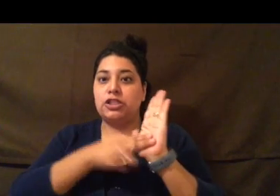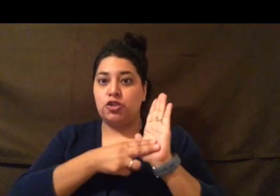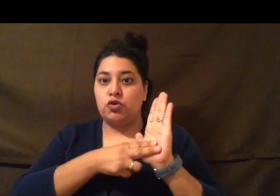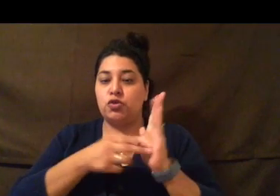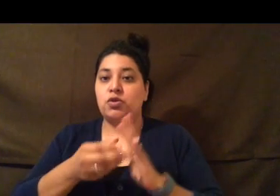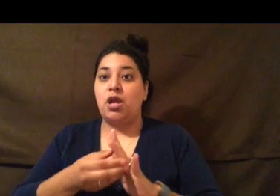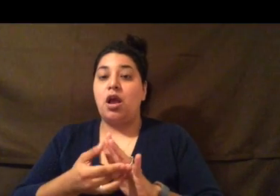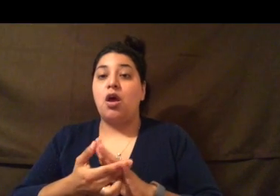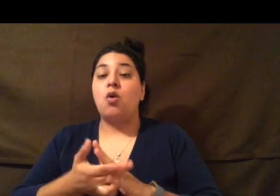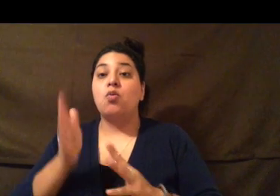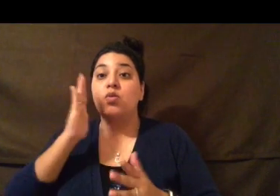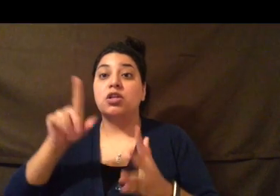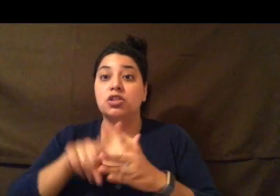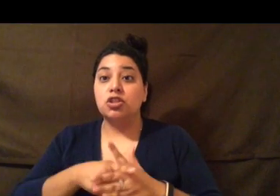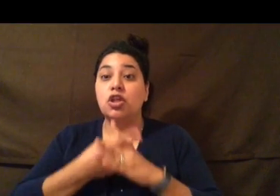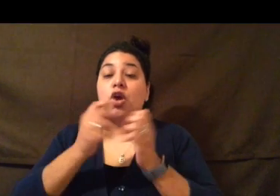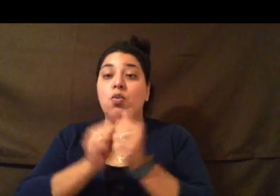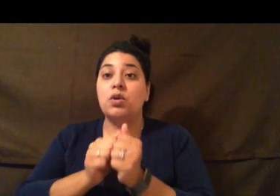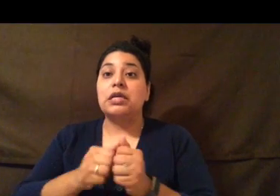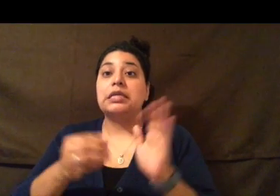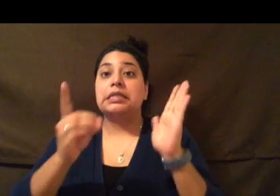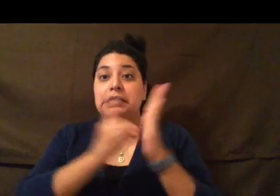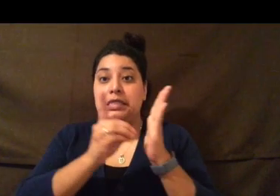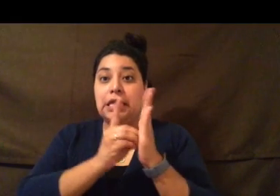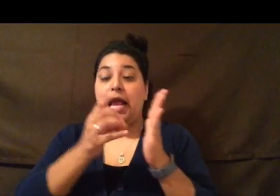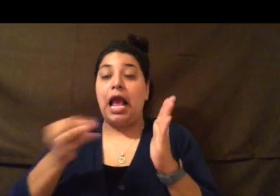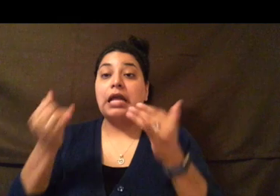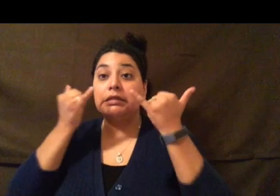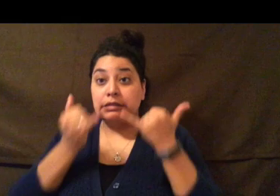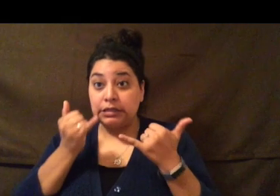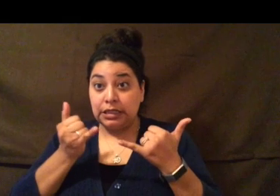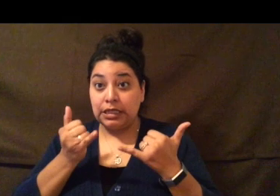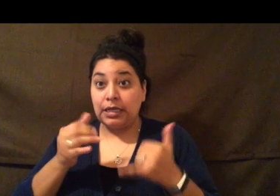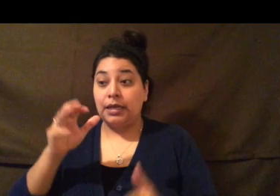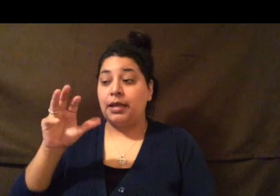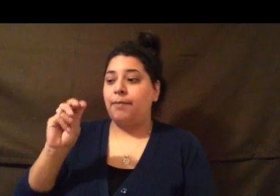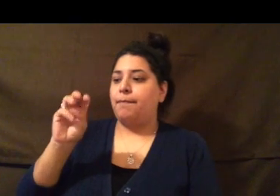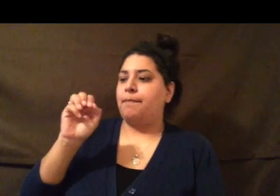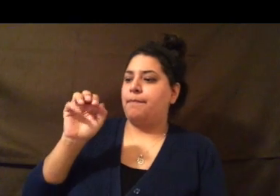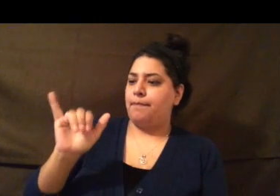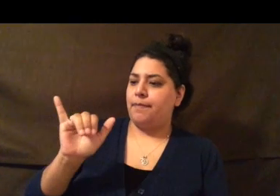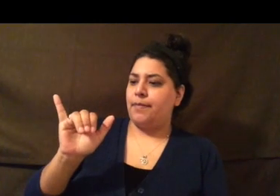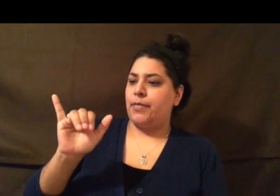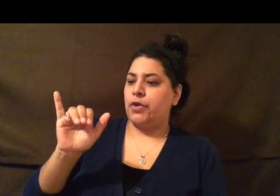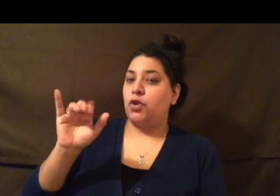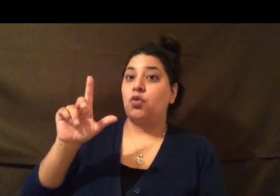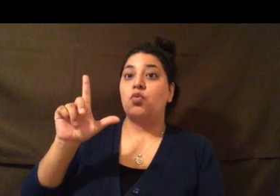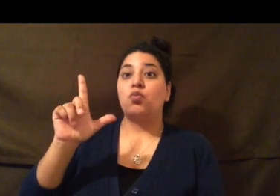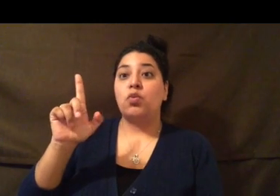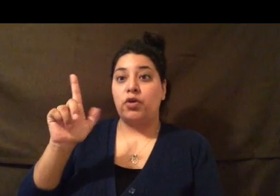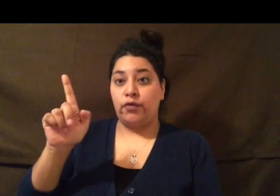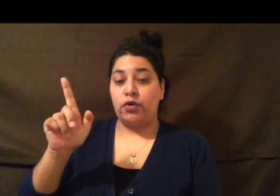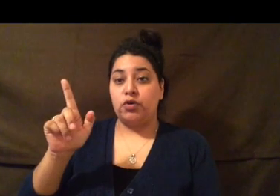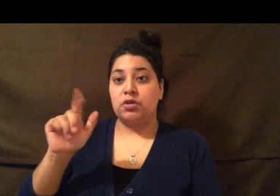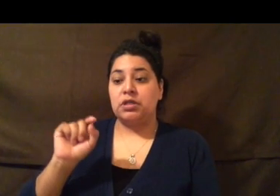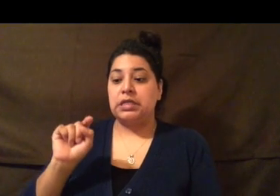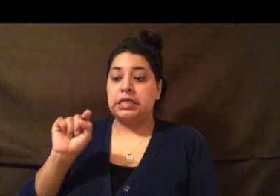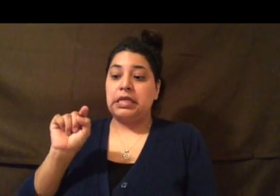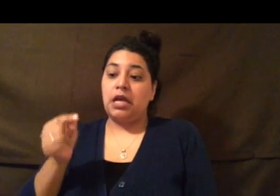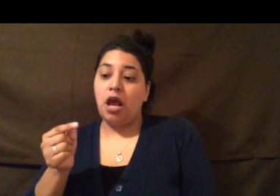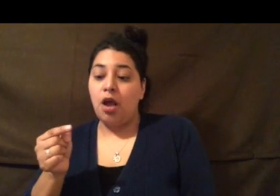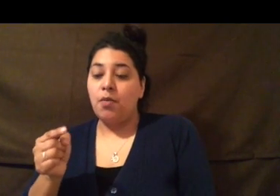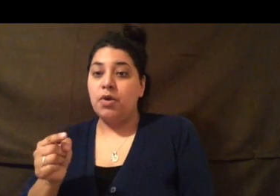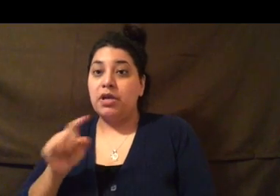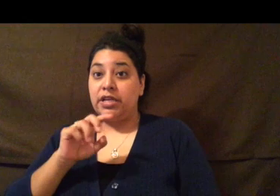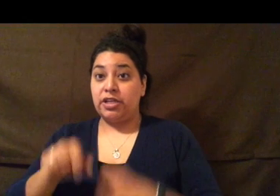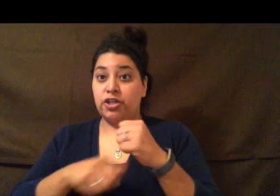going to start my letter today with the date. And today's date is May 21st. I'm going to put